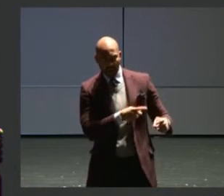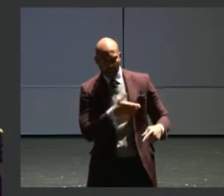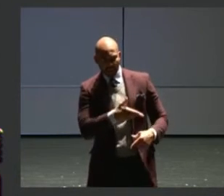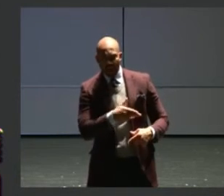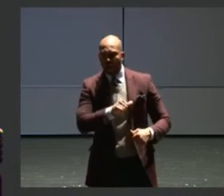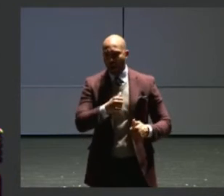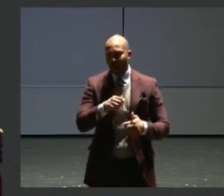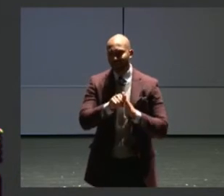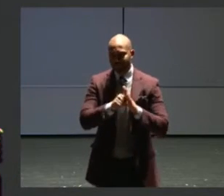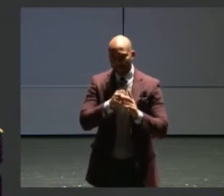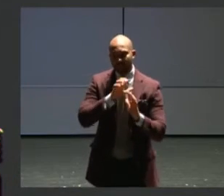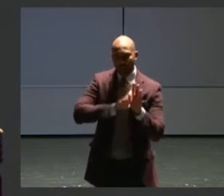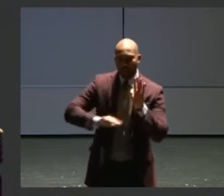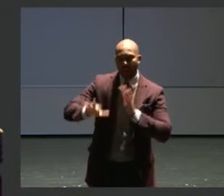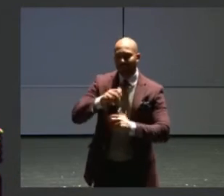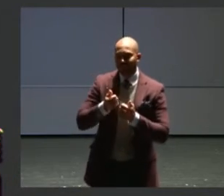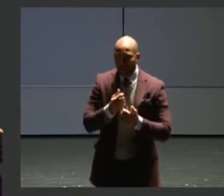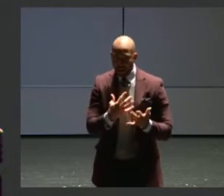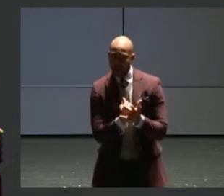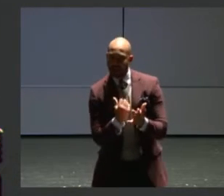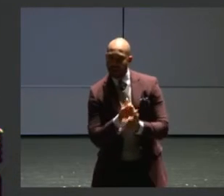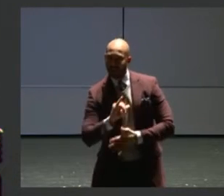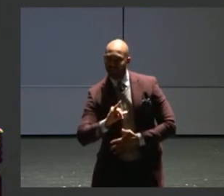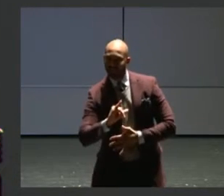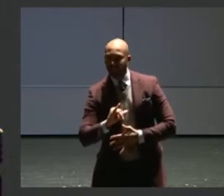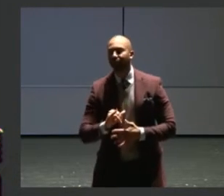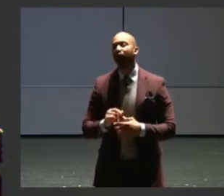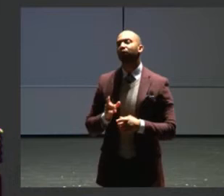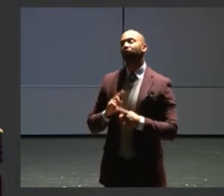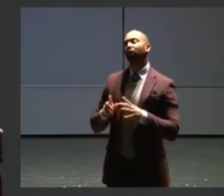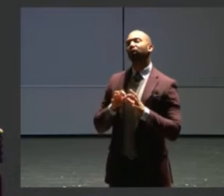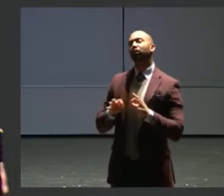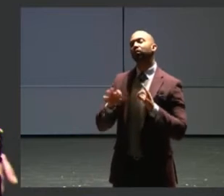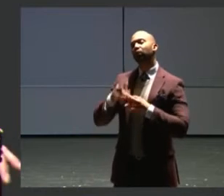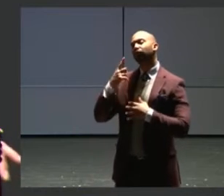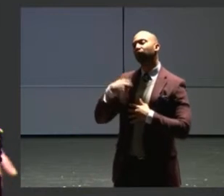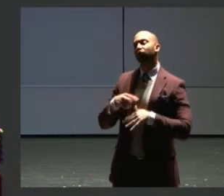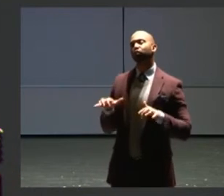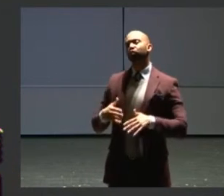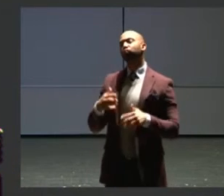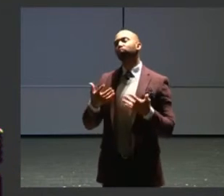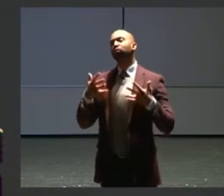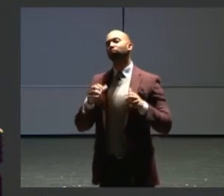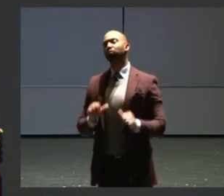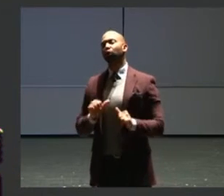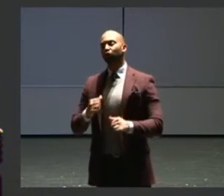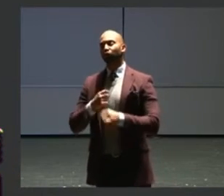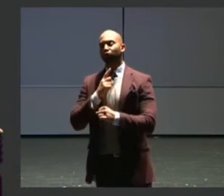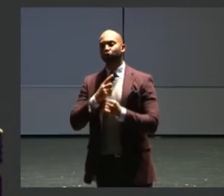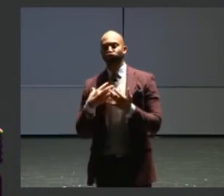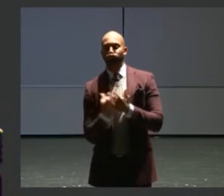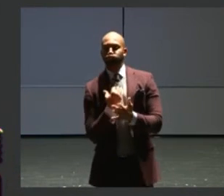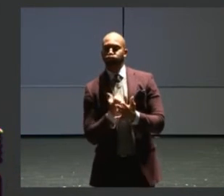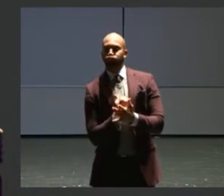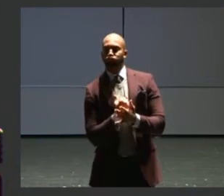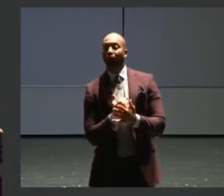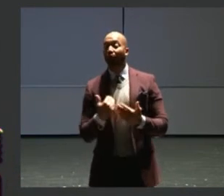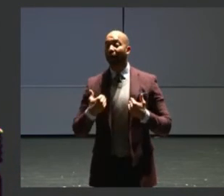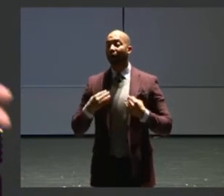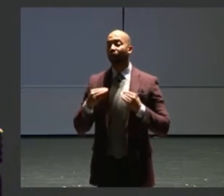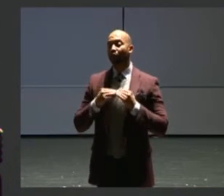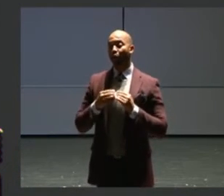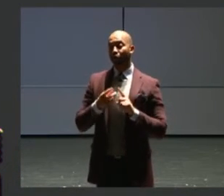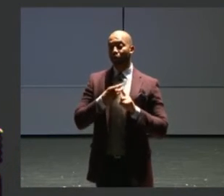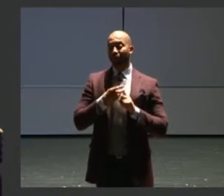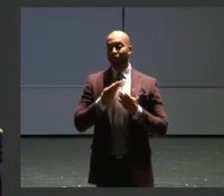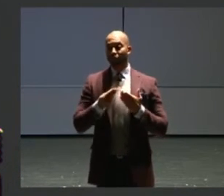So that's a question about sustainability, but for now, it's very important to continue to do everything we can. We've put a lot of additional recruiting resources,